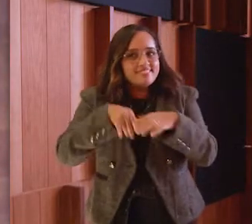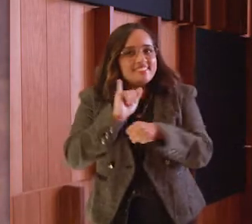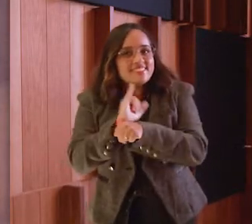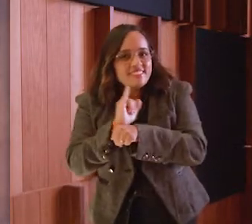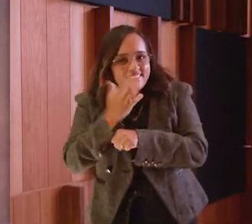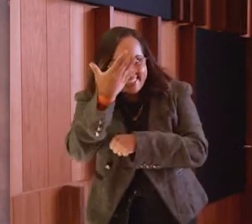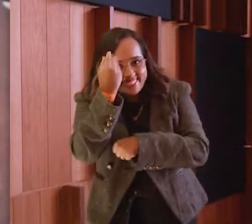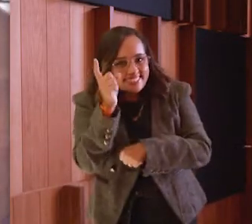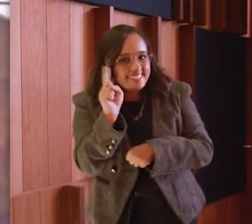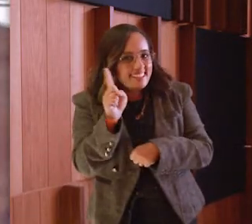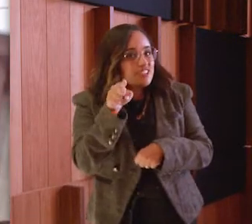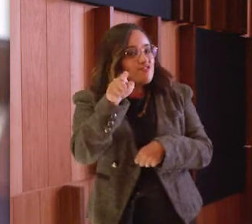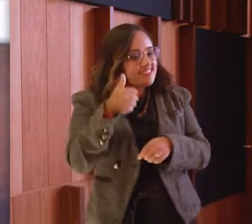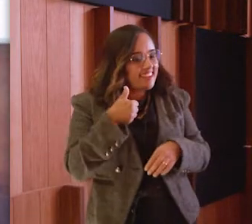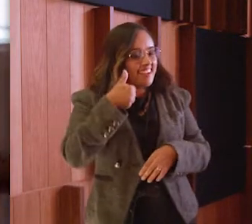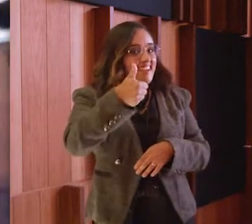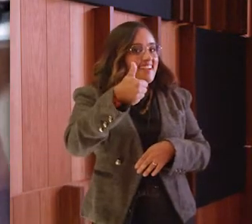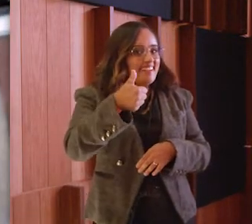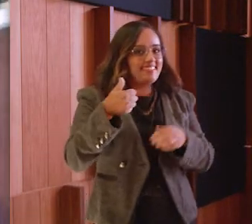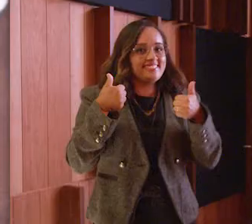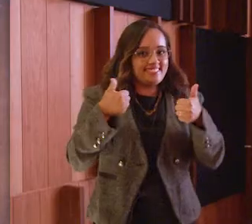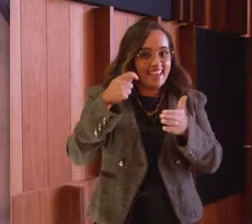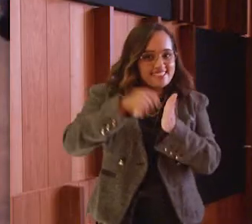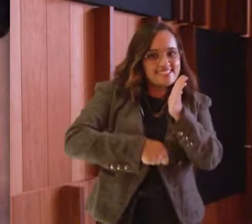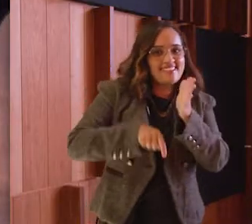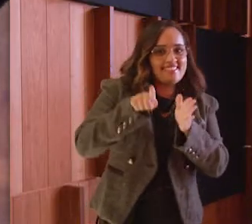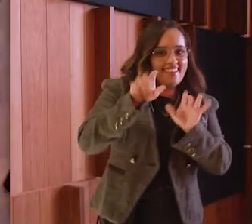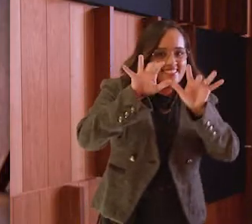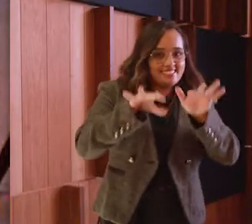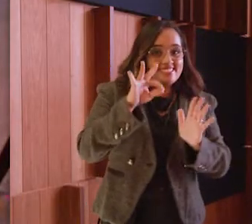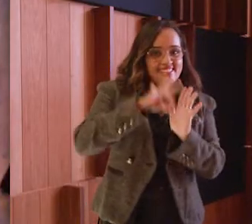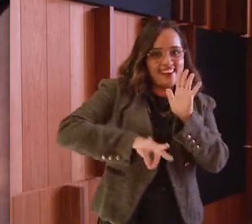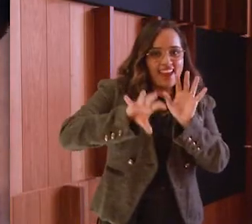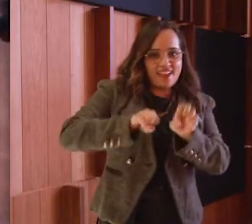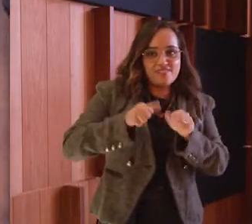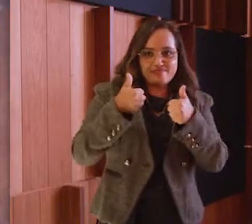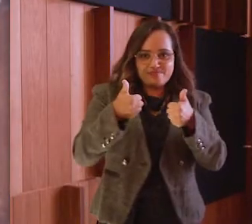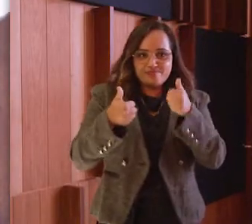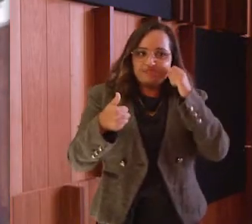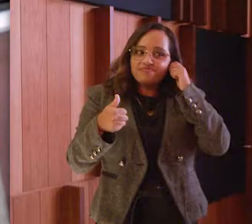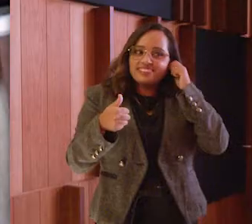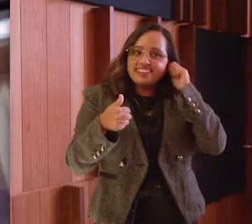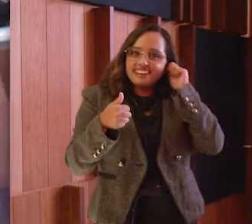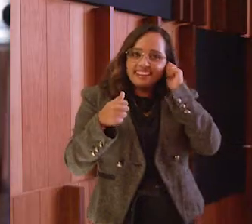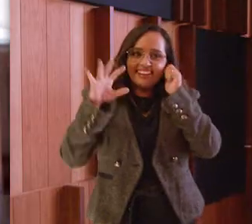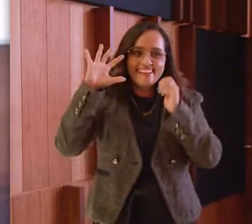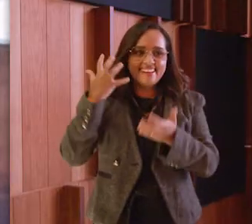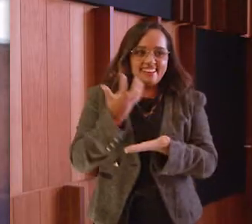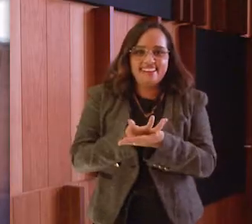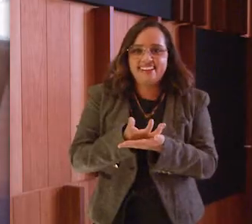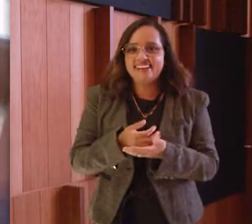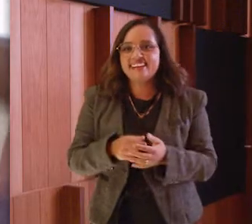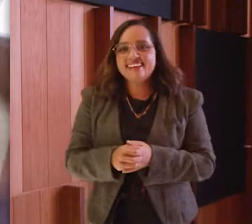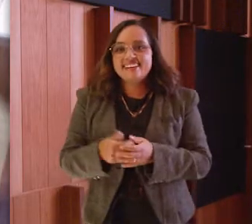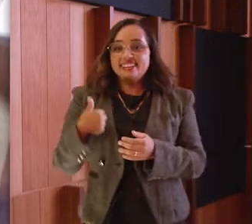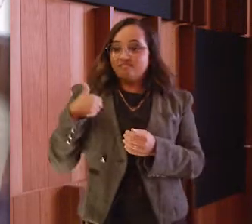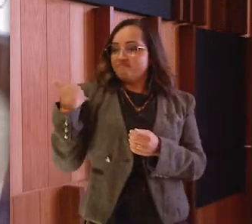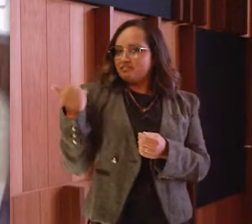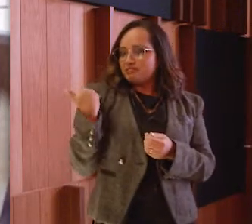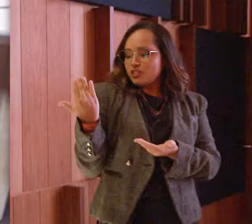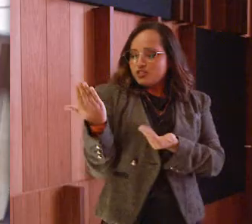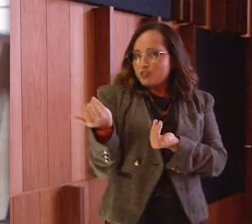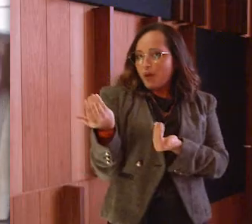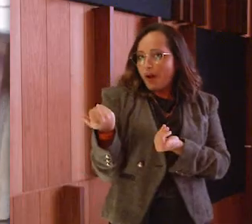I look a lot like Durval, slightly younger, much wider, a bigger